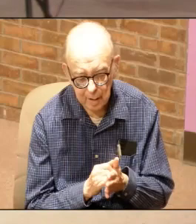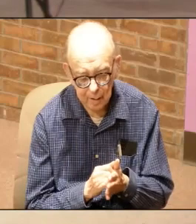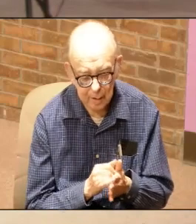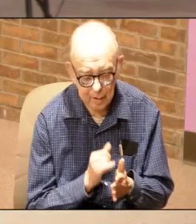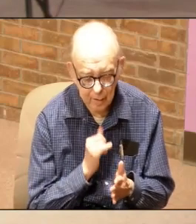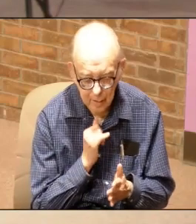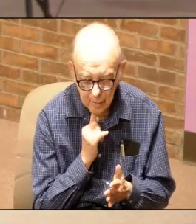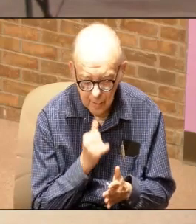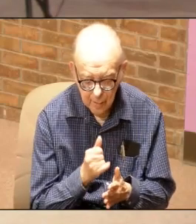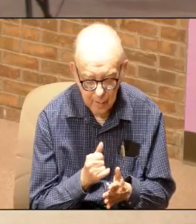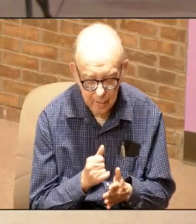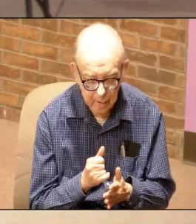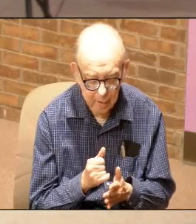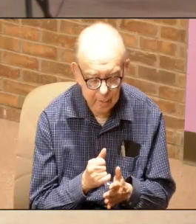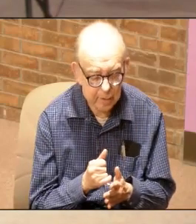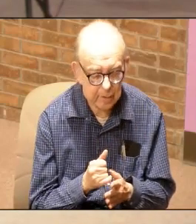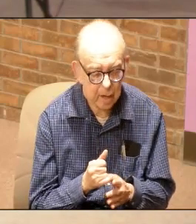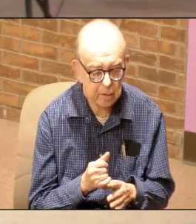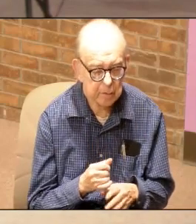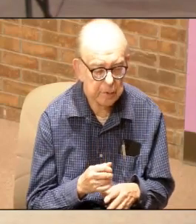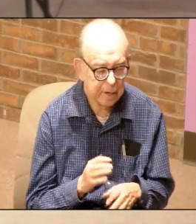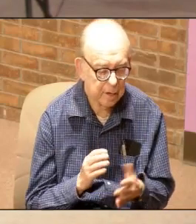it's not going to be constrained by time.